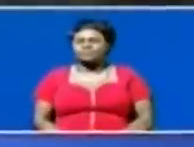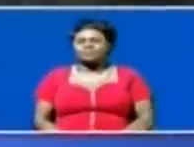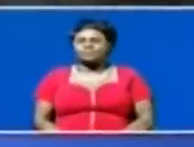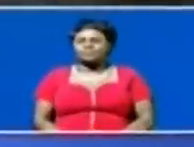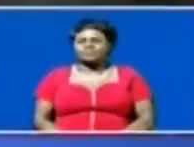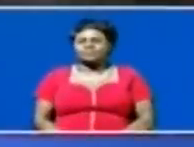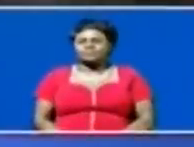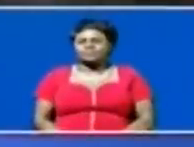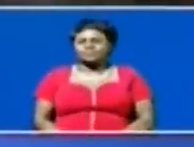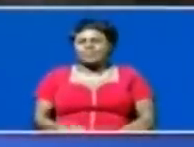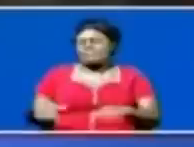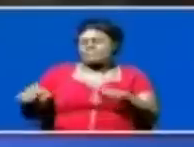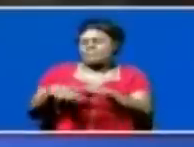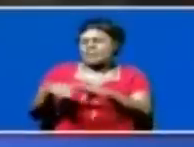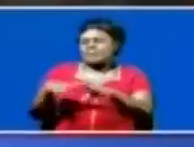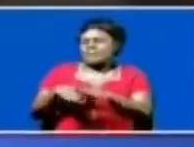Question, members.